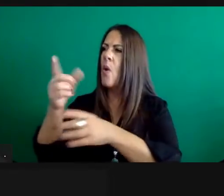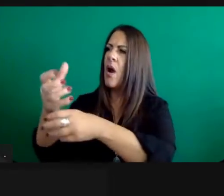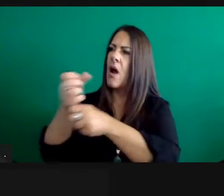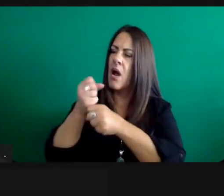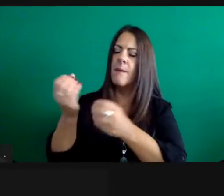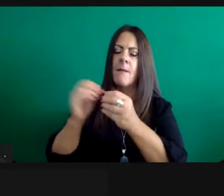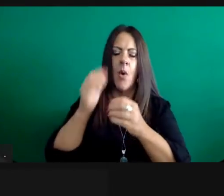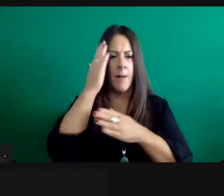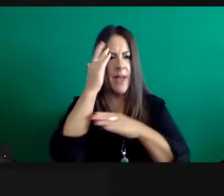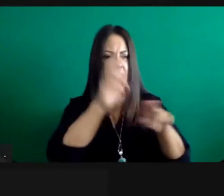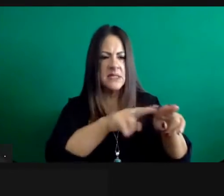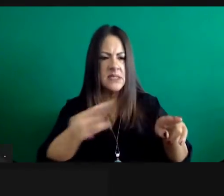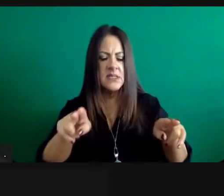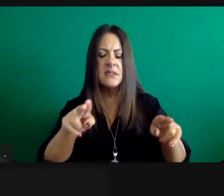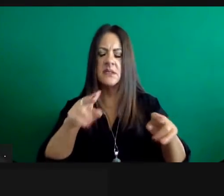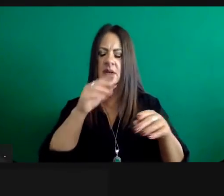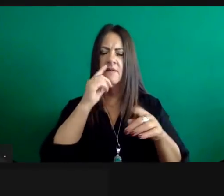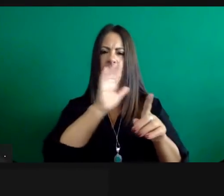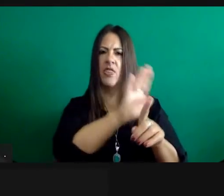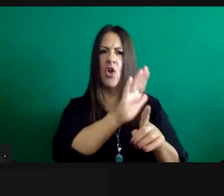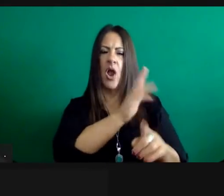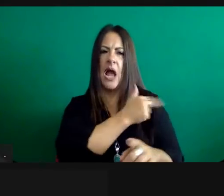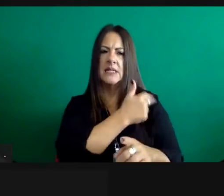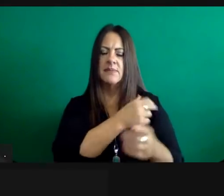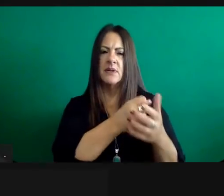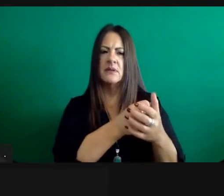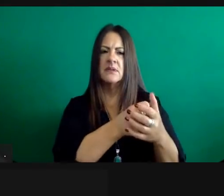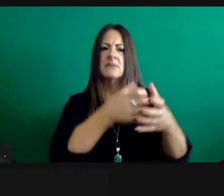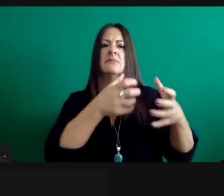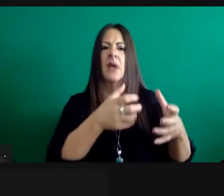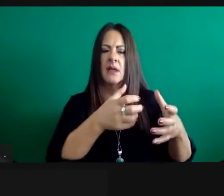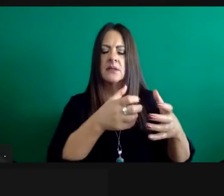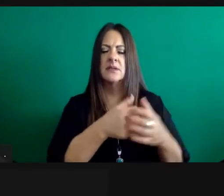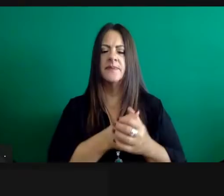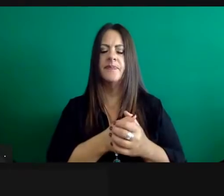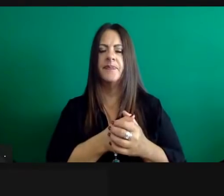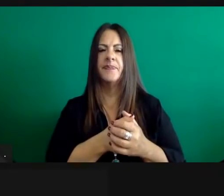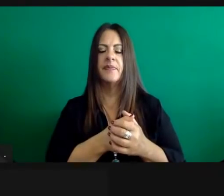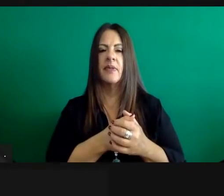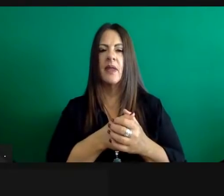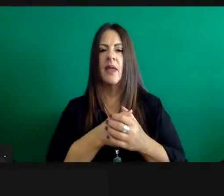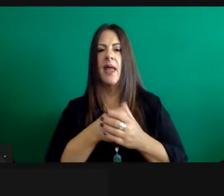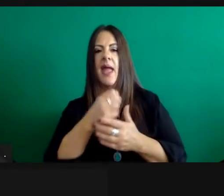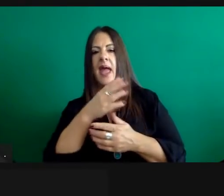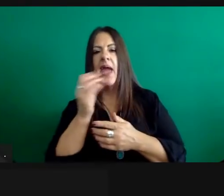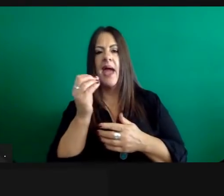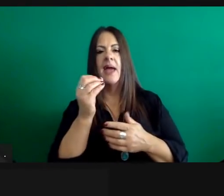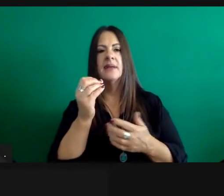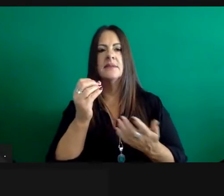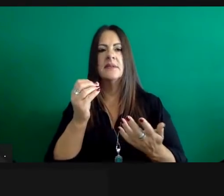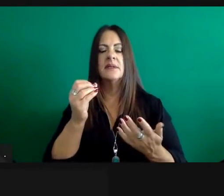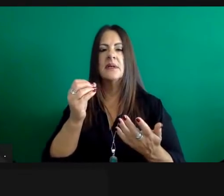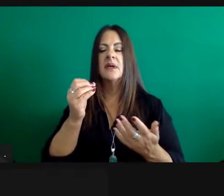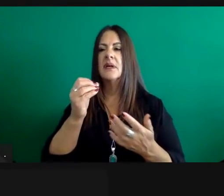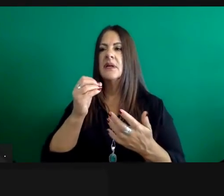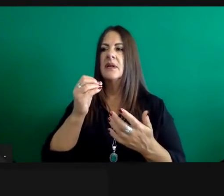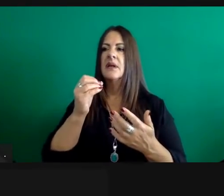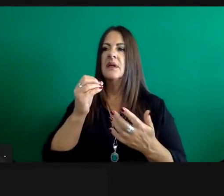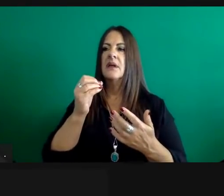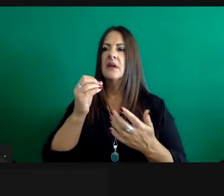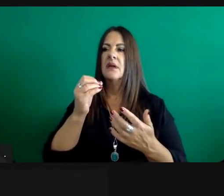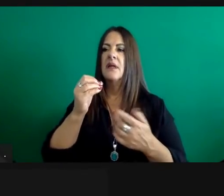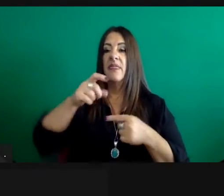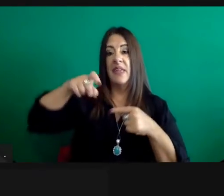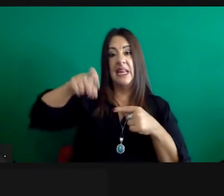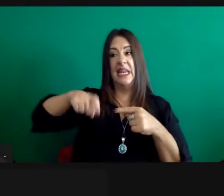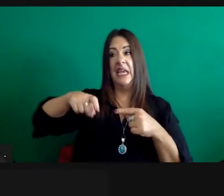manage those spaces, that exists. So the need for a separate facility is not as apparent today as it was